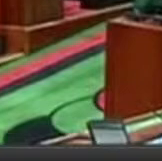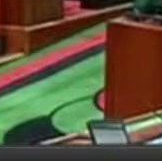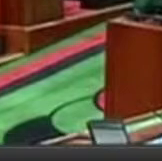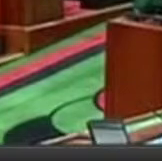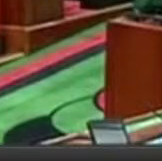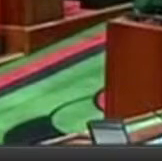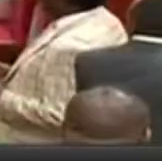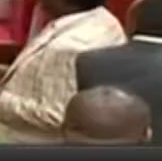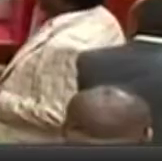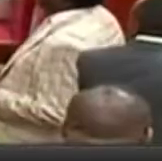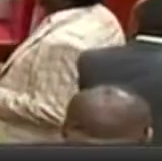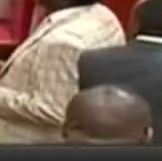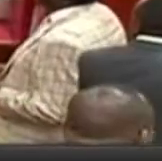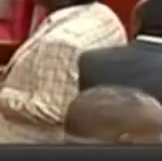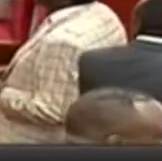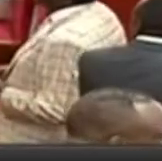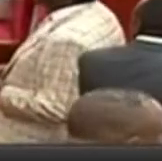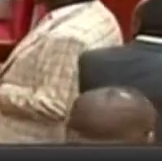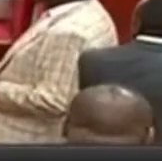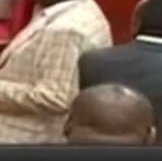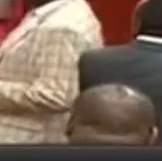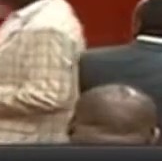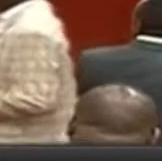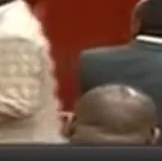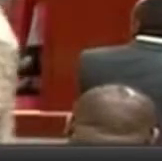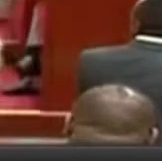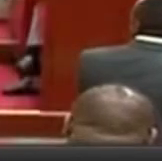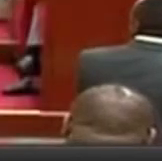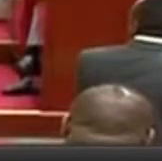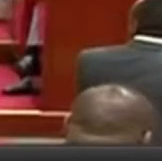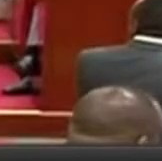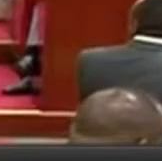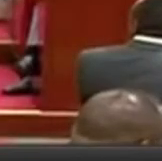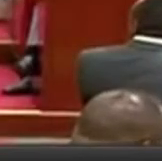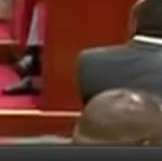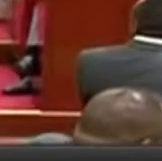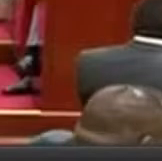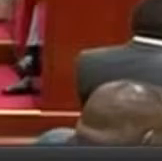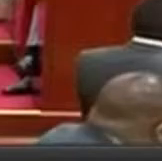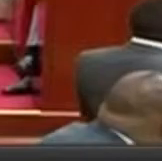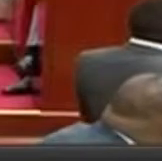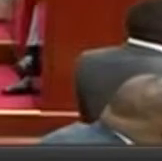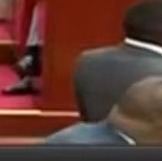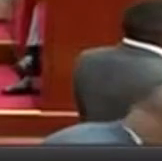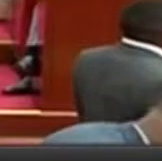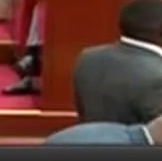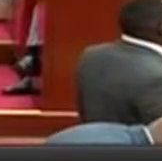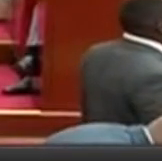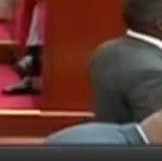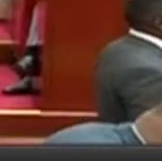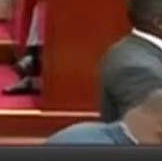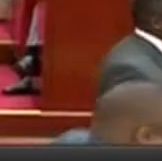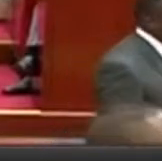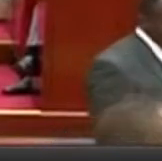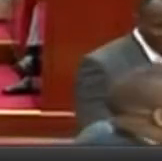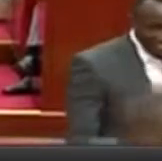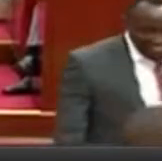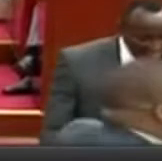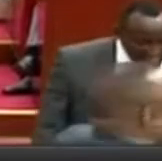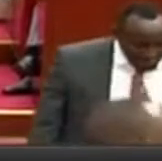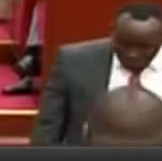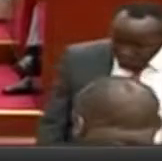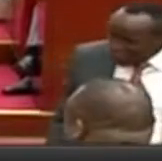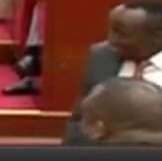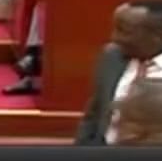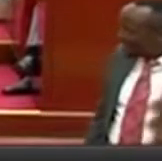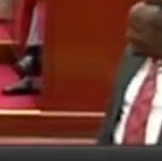I vote no, or I abstain, or use appropriate Kenya sign language.